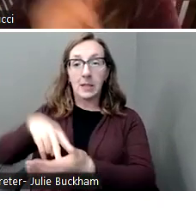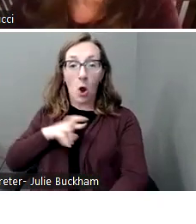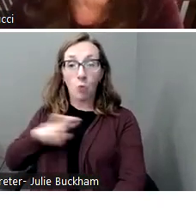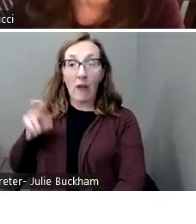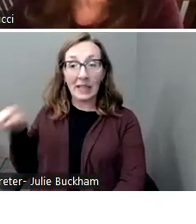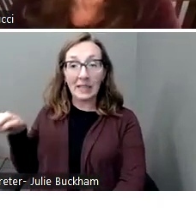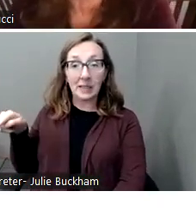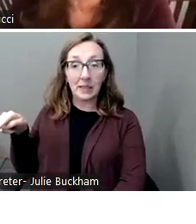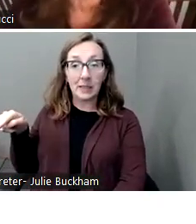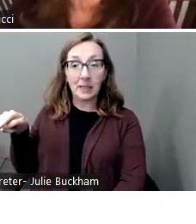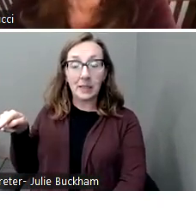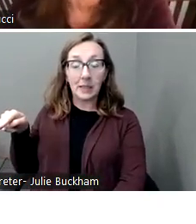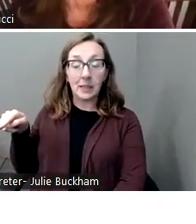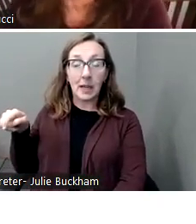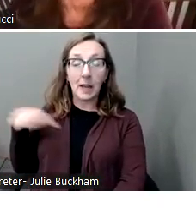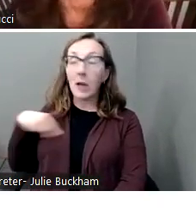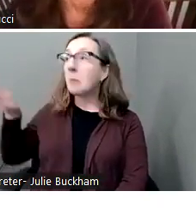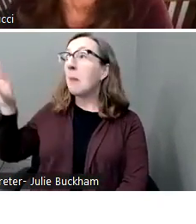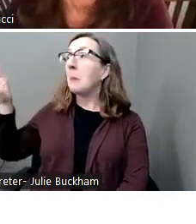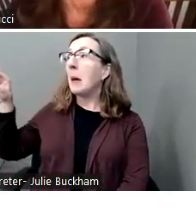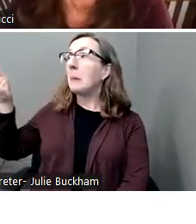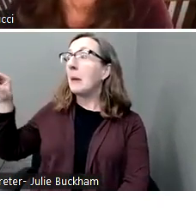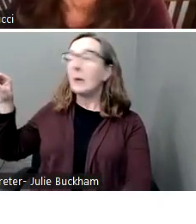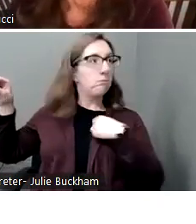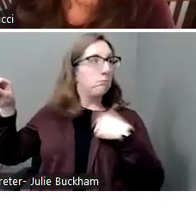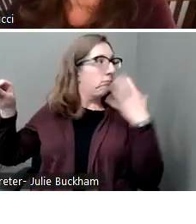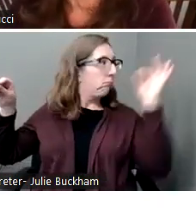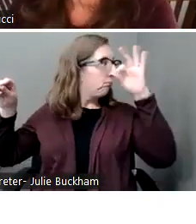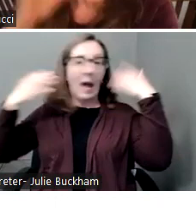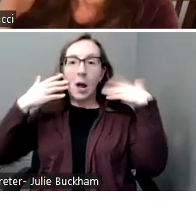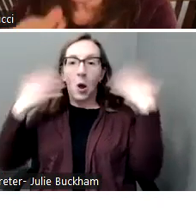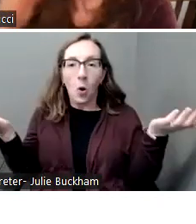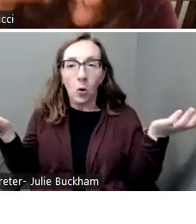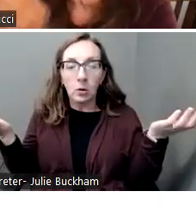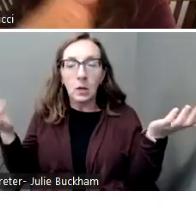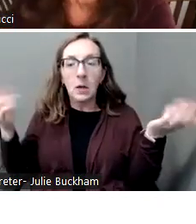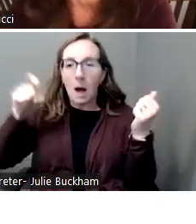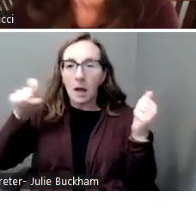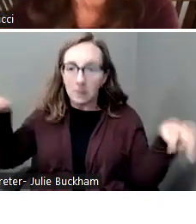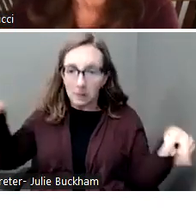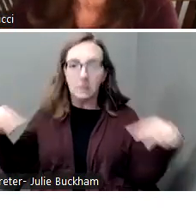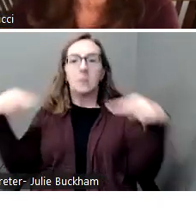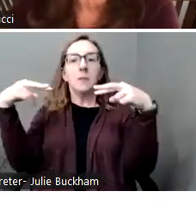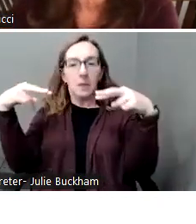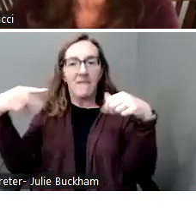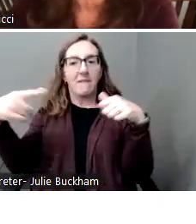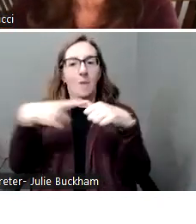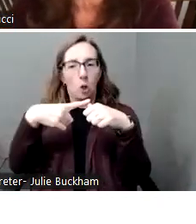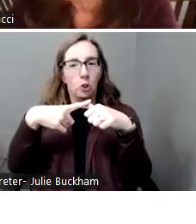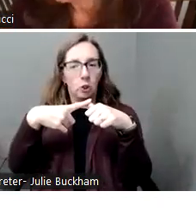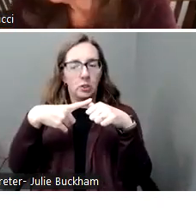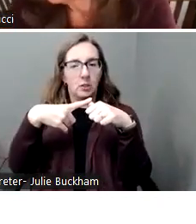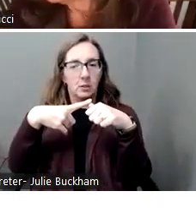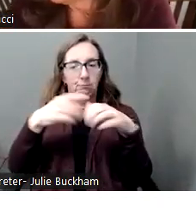could talk to me for 20 minutes and I would not know they were speaking to me. So someone always has to make sure they get my attention